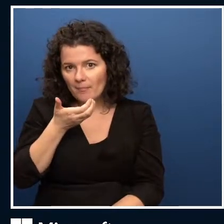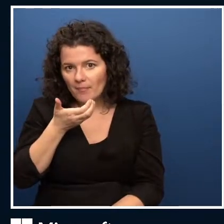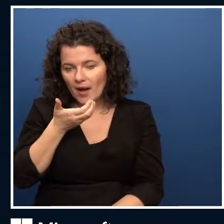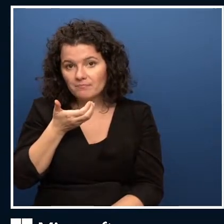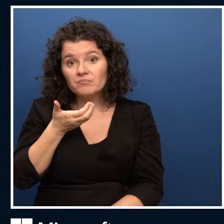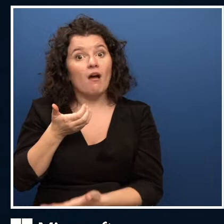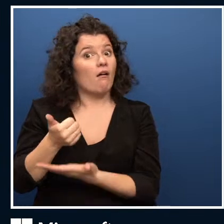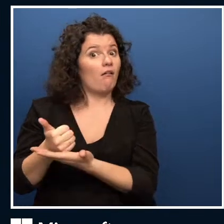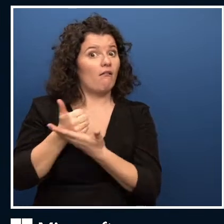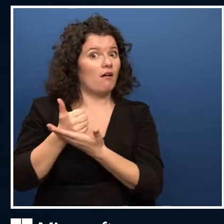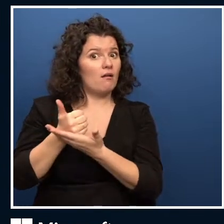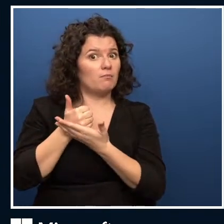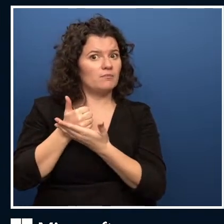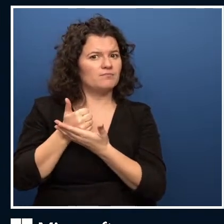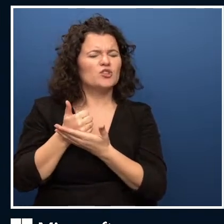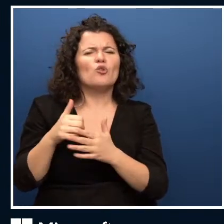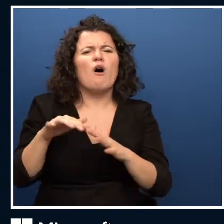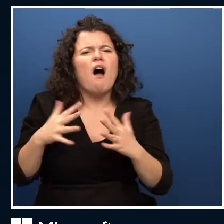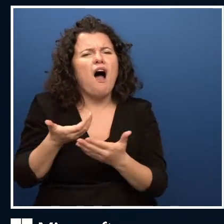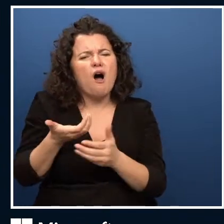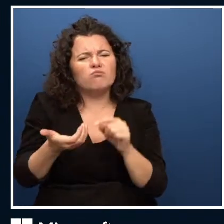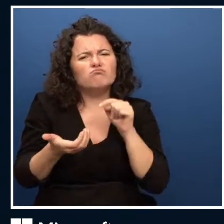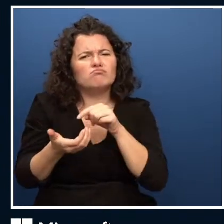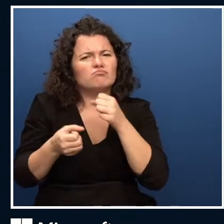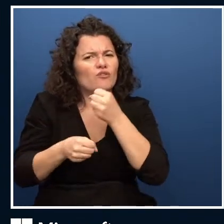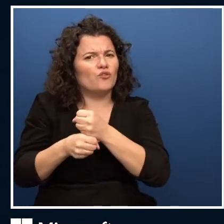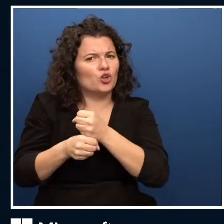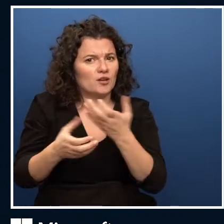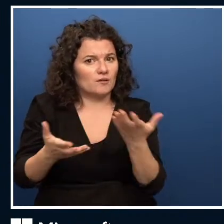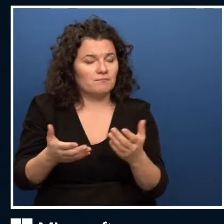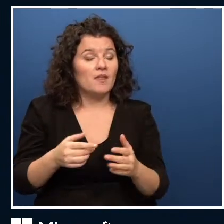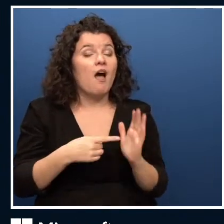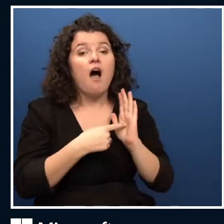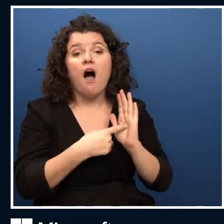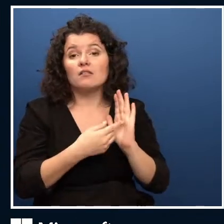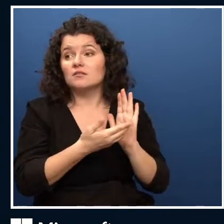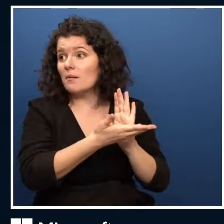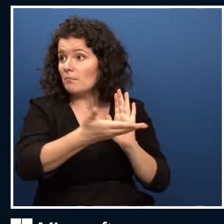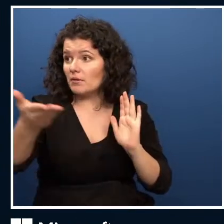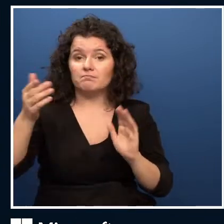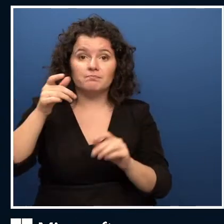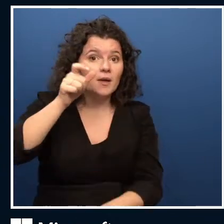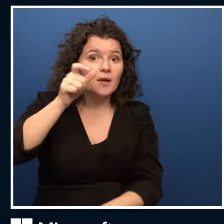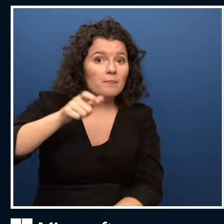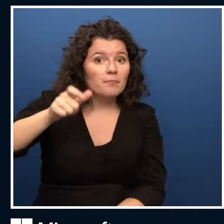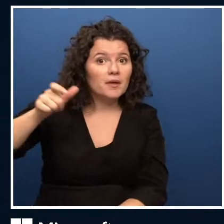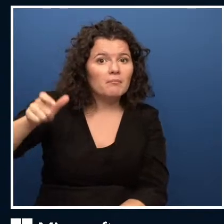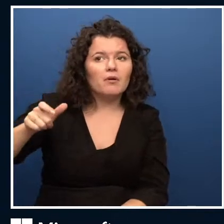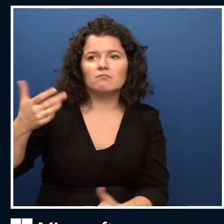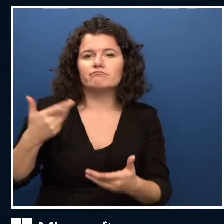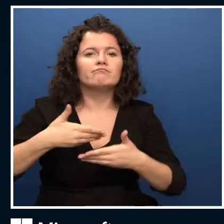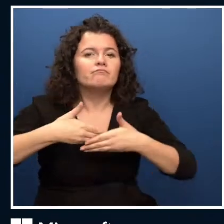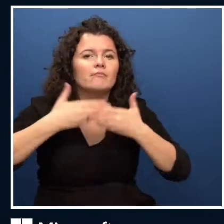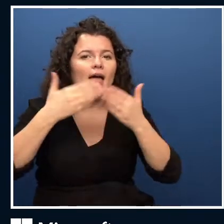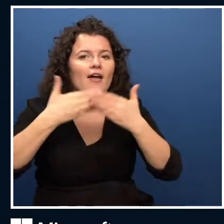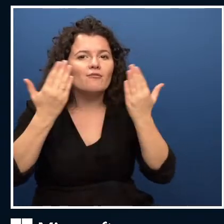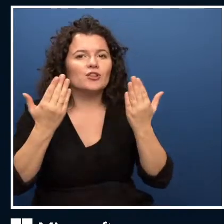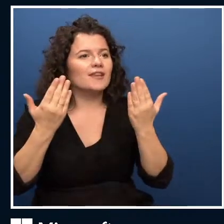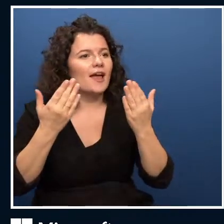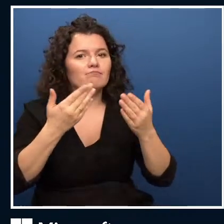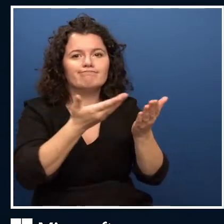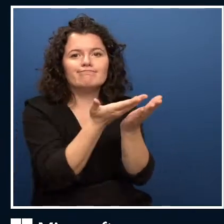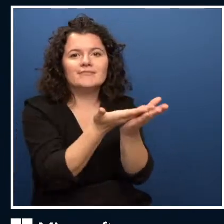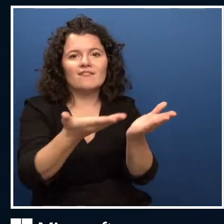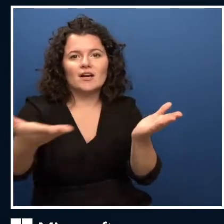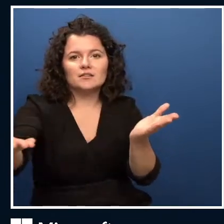enabling the people to utilize their day-to-day devices, such as mobile phones,